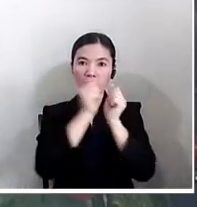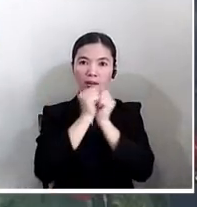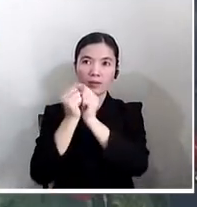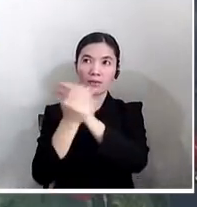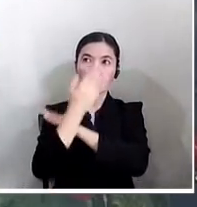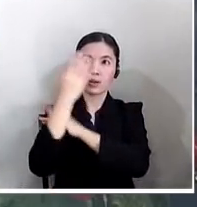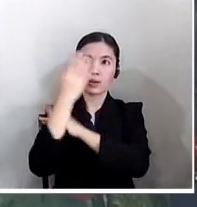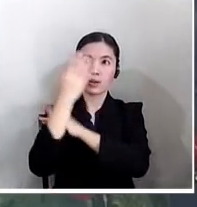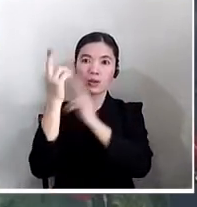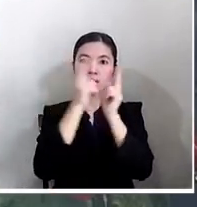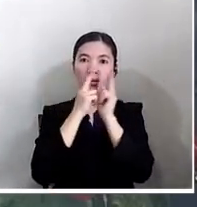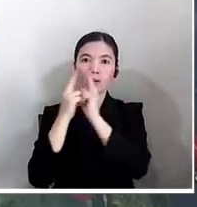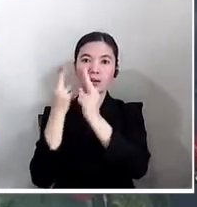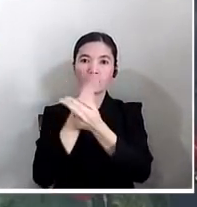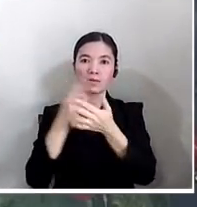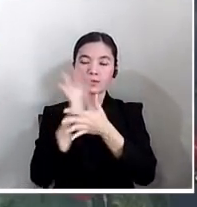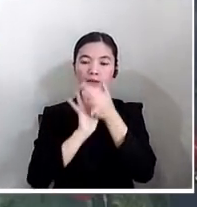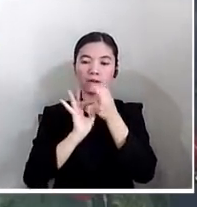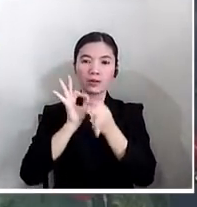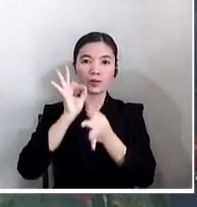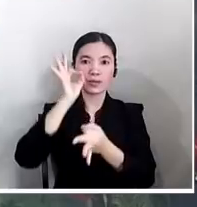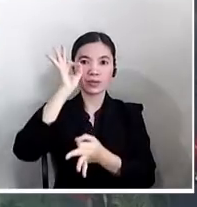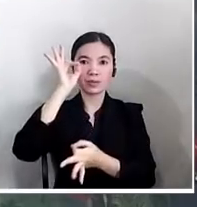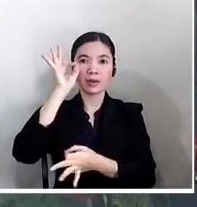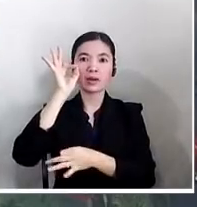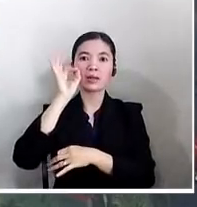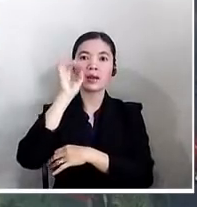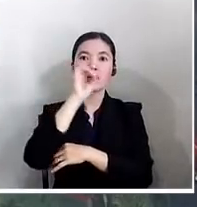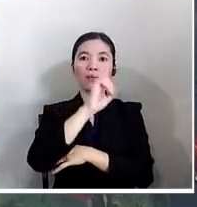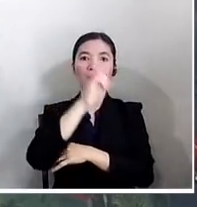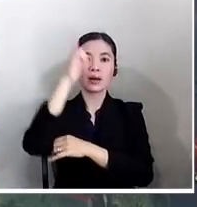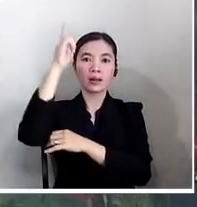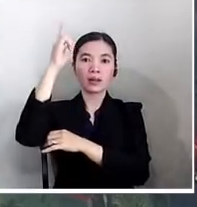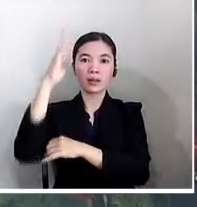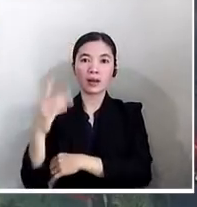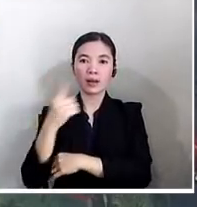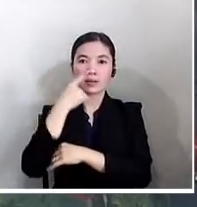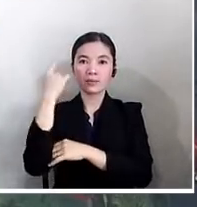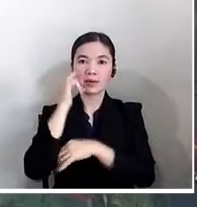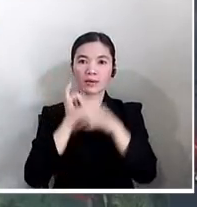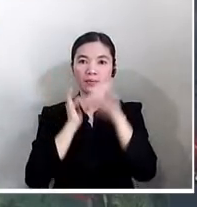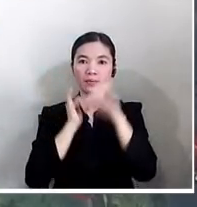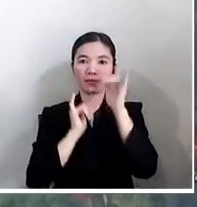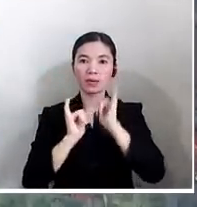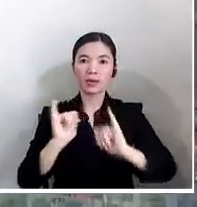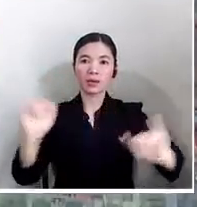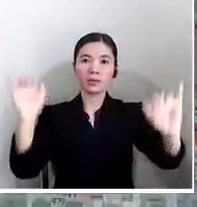Spirit, one God forever and ever. Amen.